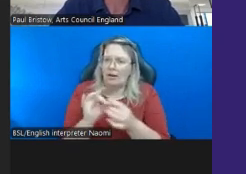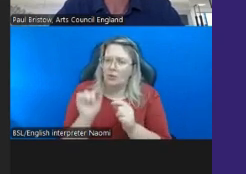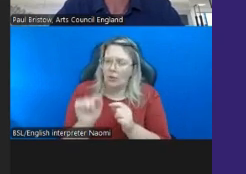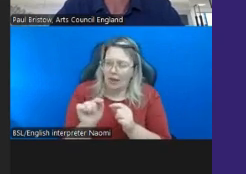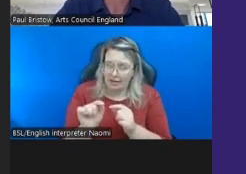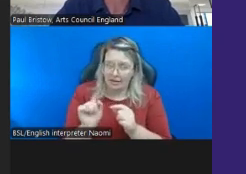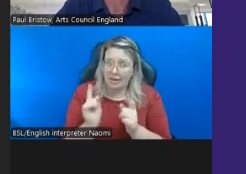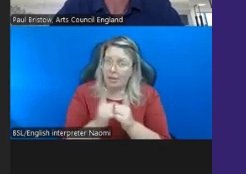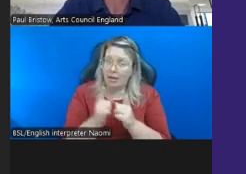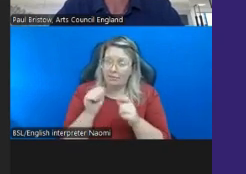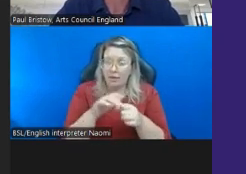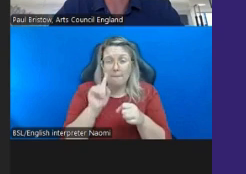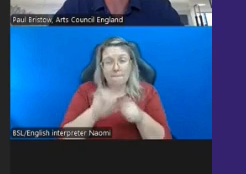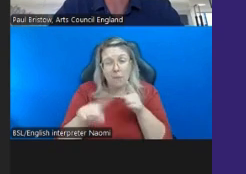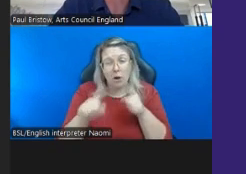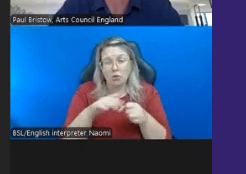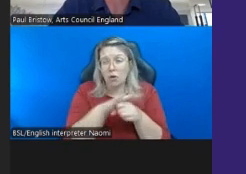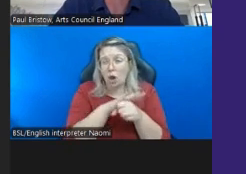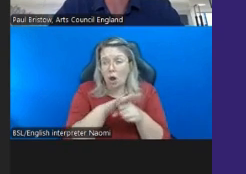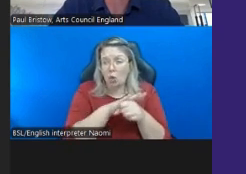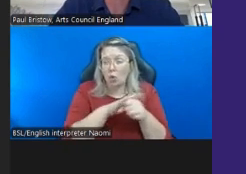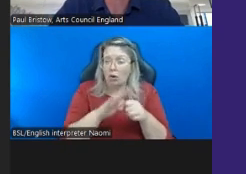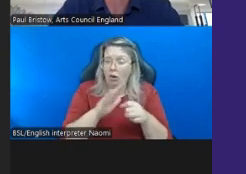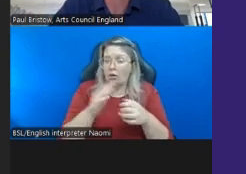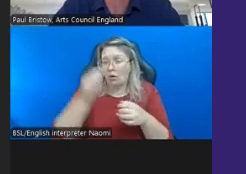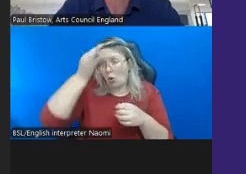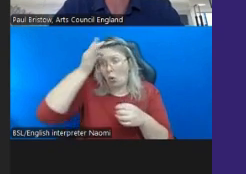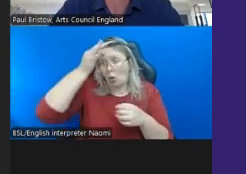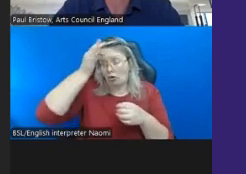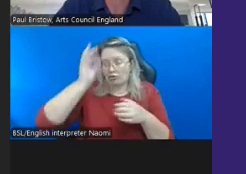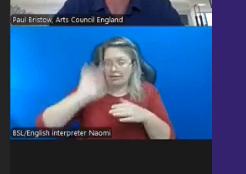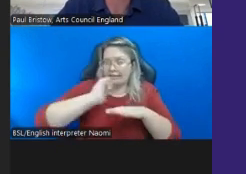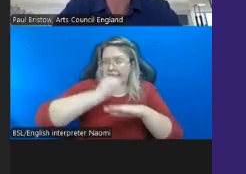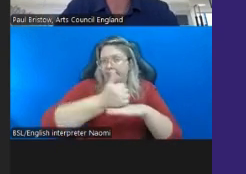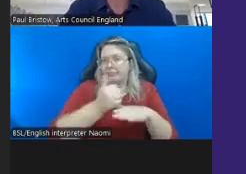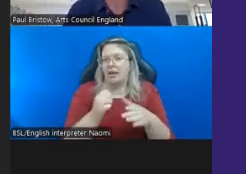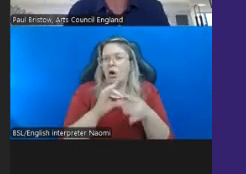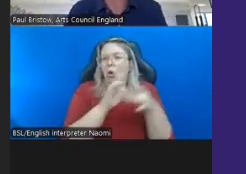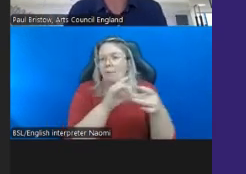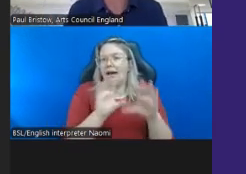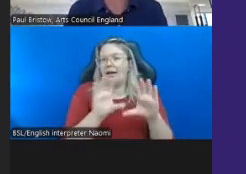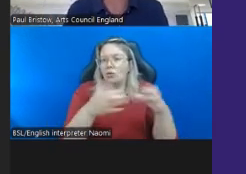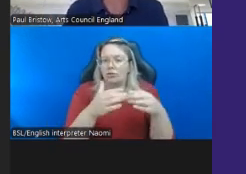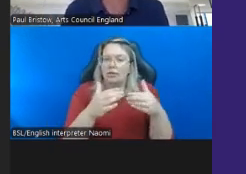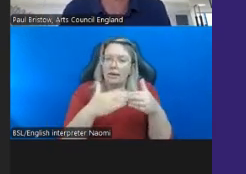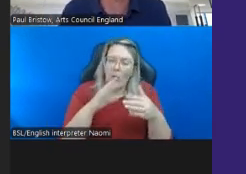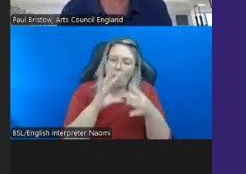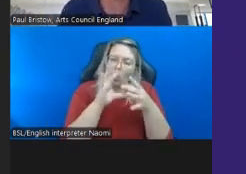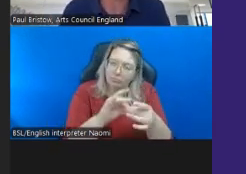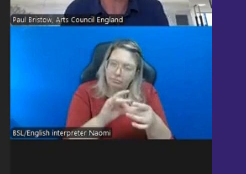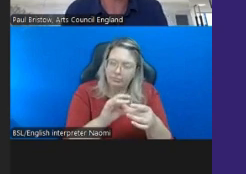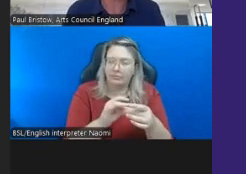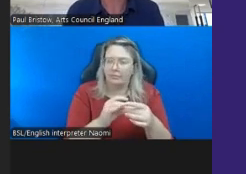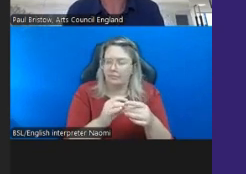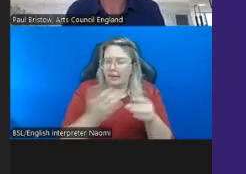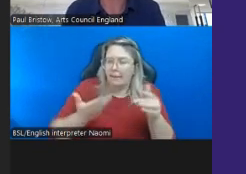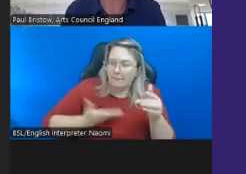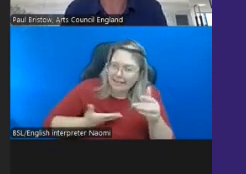has shaped kind of the deals they struck with government and some of the things that they were asking for. But that doesn't mean they haven't been interested in culture.